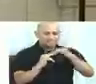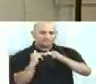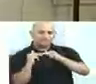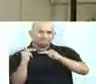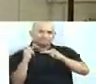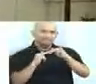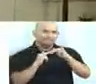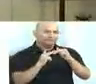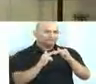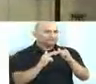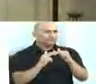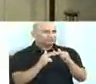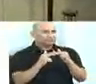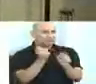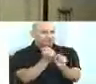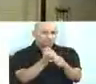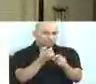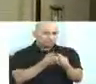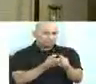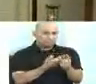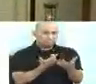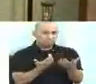on nothing less